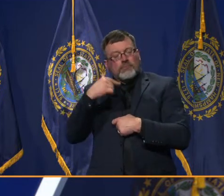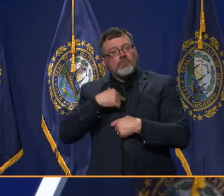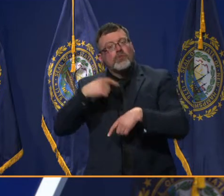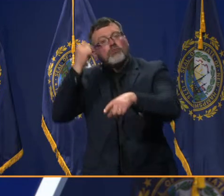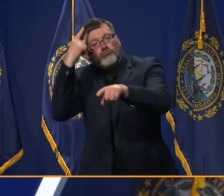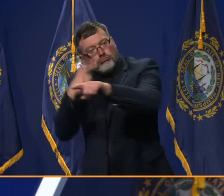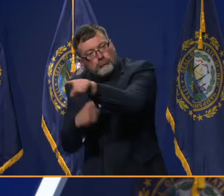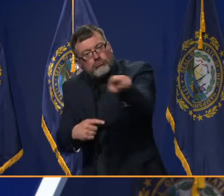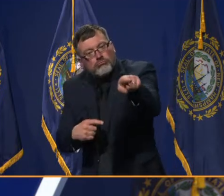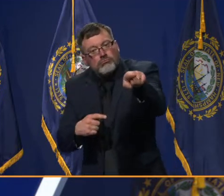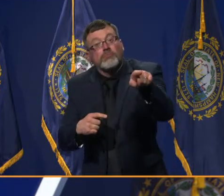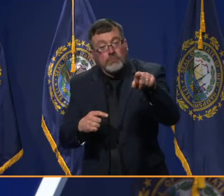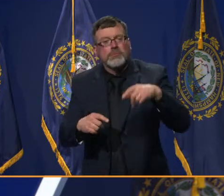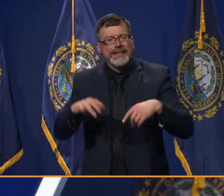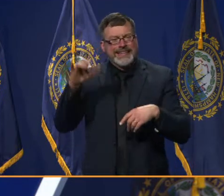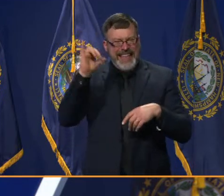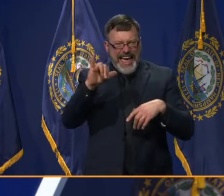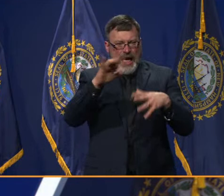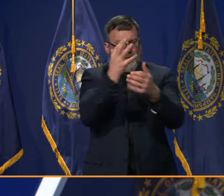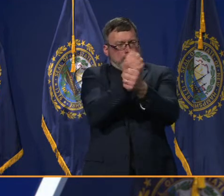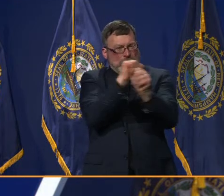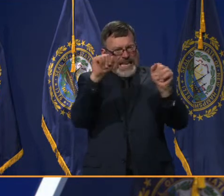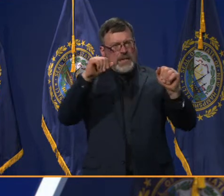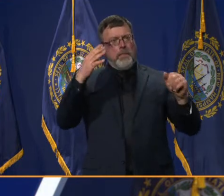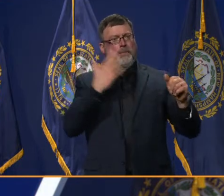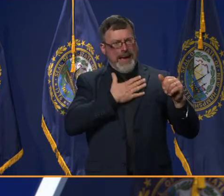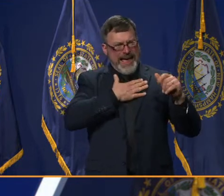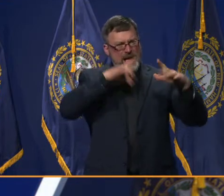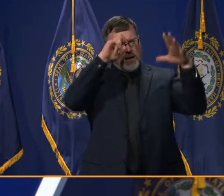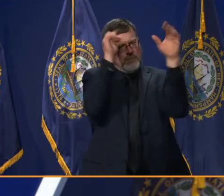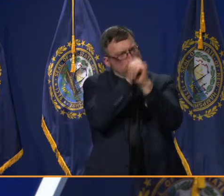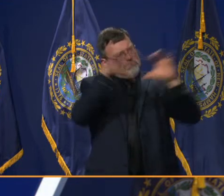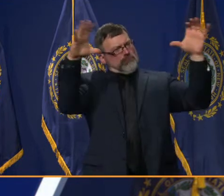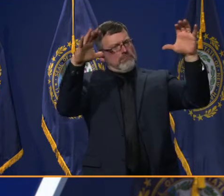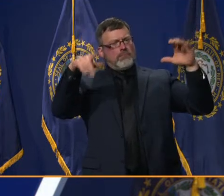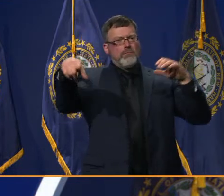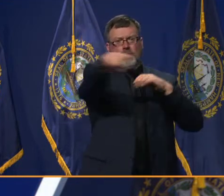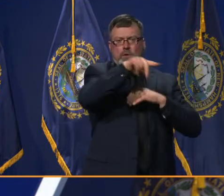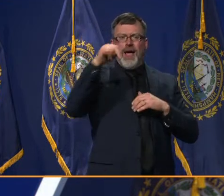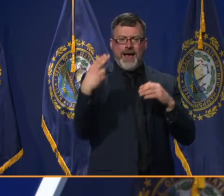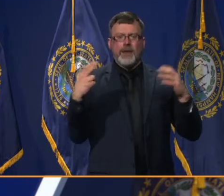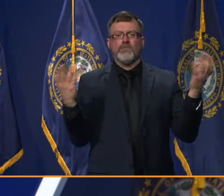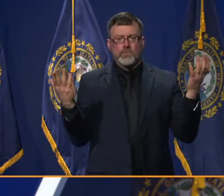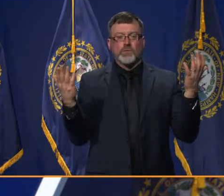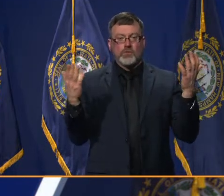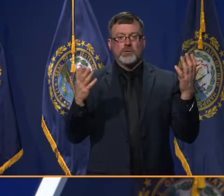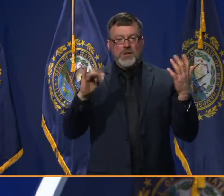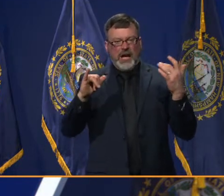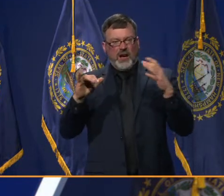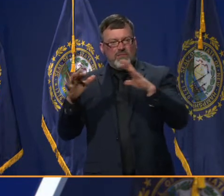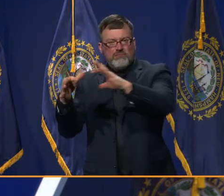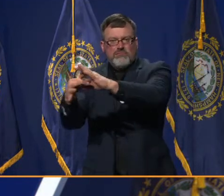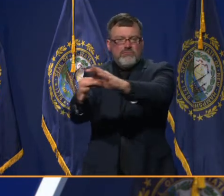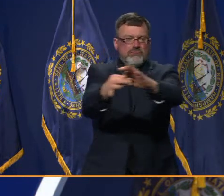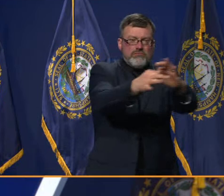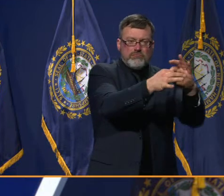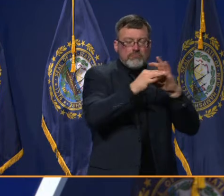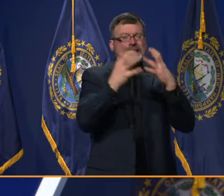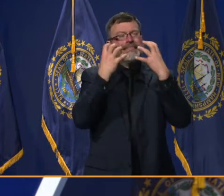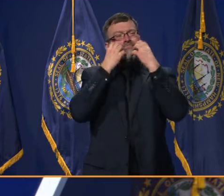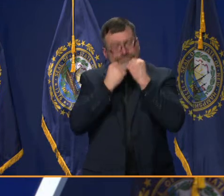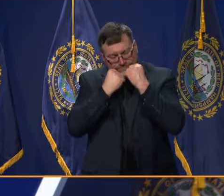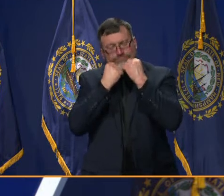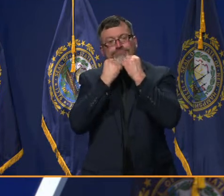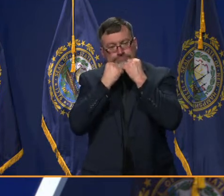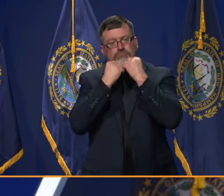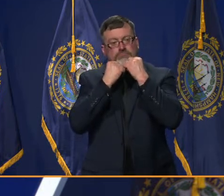I envision for New Hampshire, a freedom enveloped in, frankly, neighborly caring. It's the New Hampshire way to